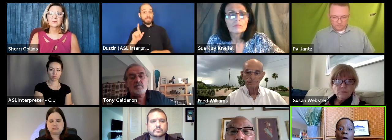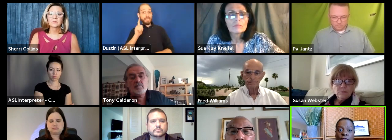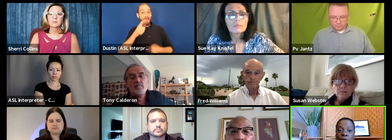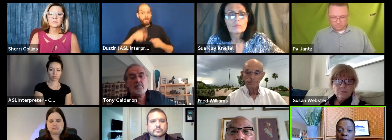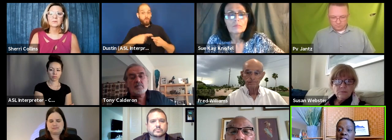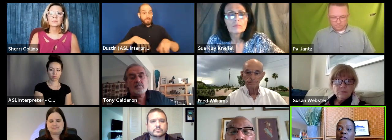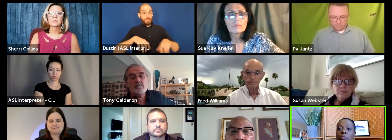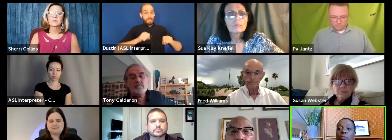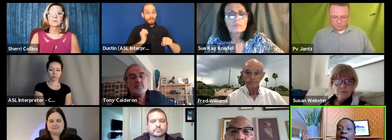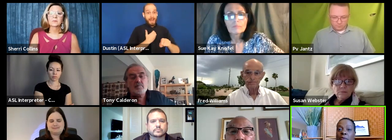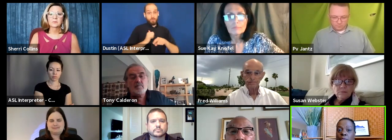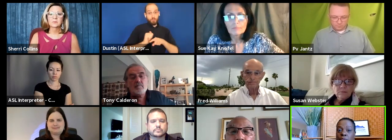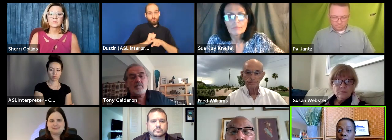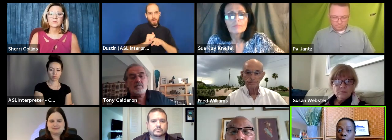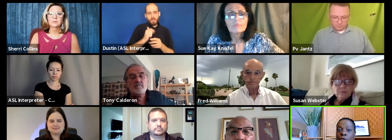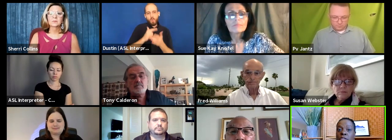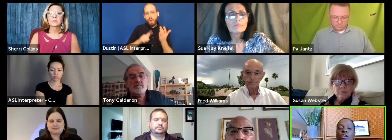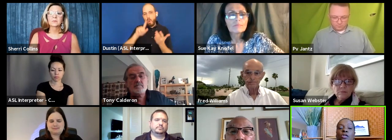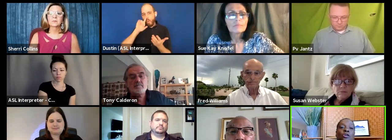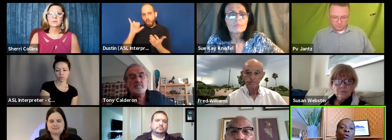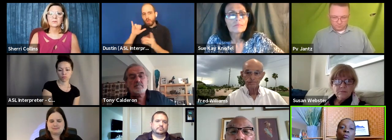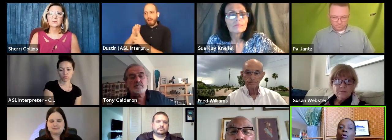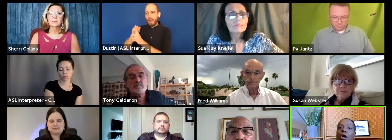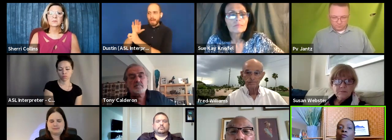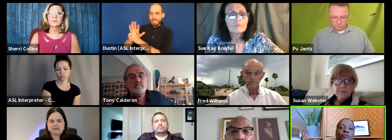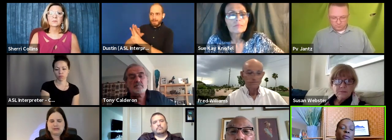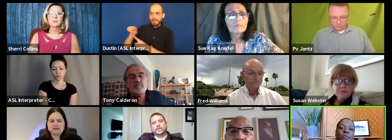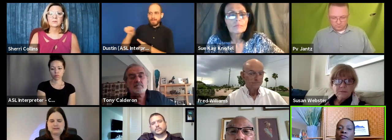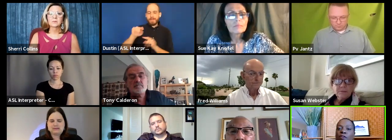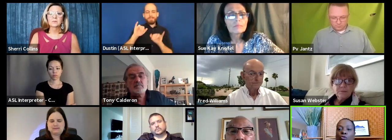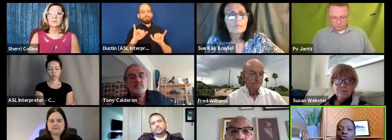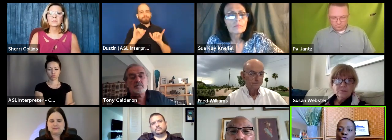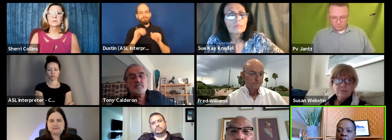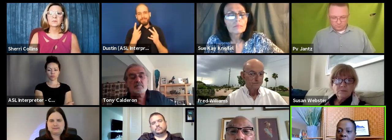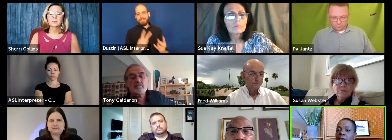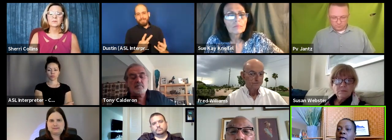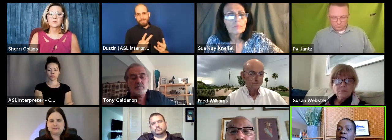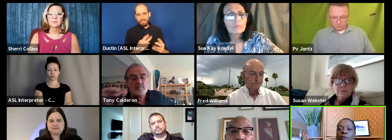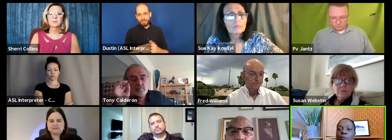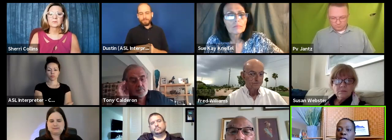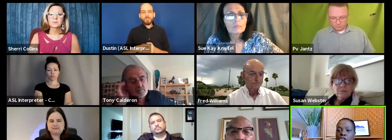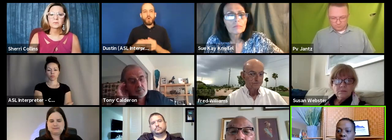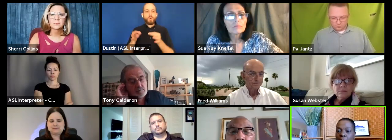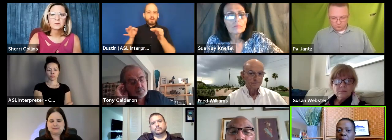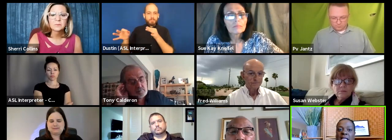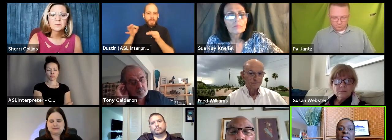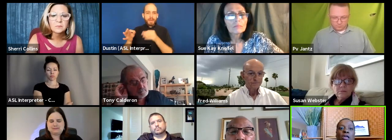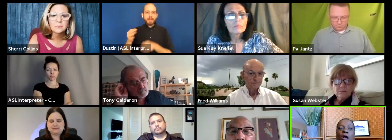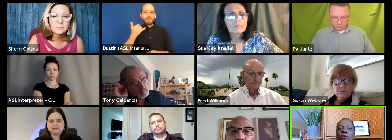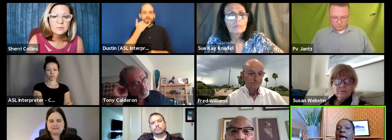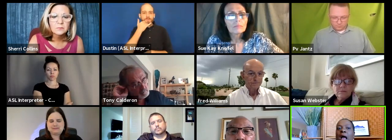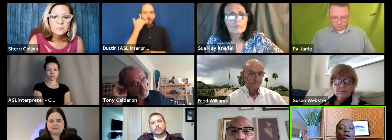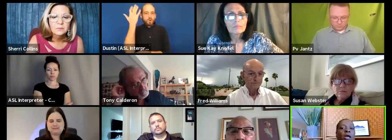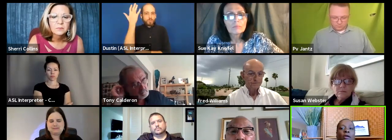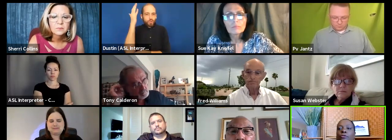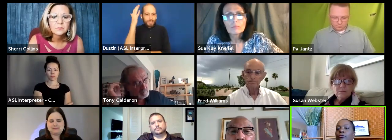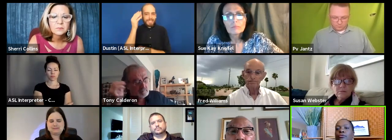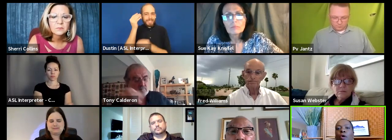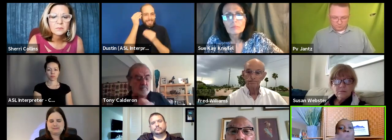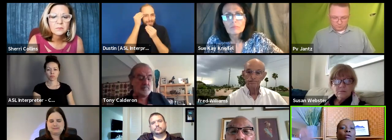deaf, hard of hearing, and deaf-blind folks. So it will go from the phone tree information that Betty's talked